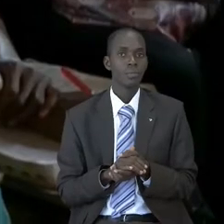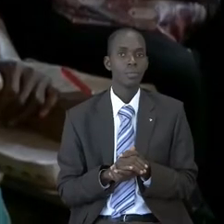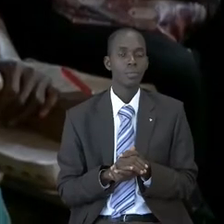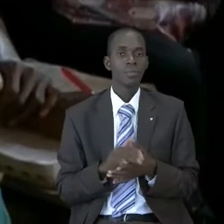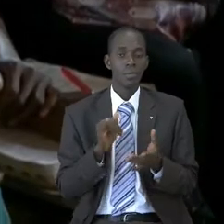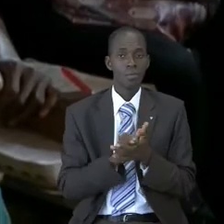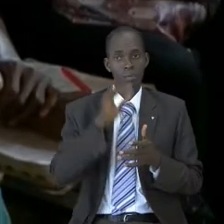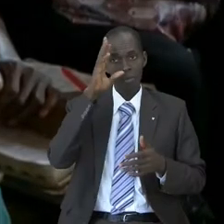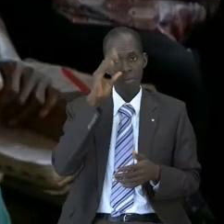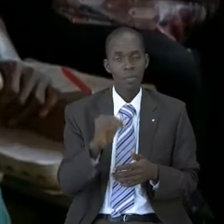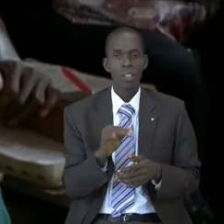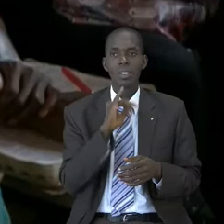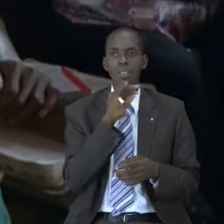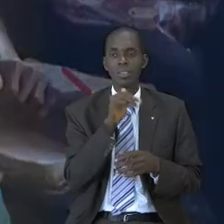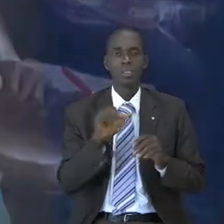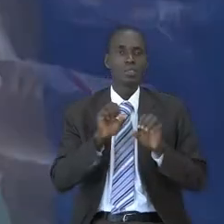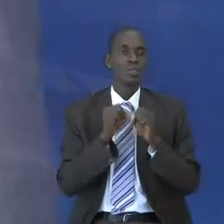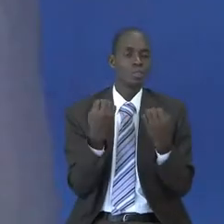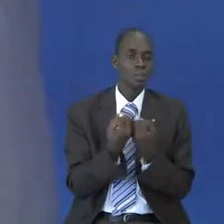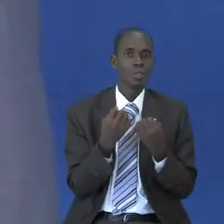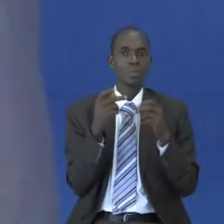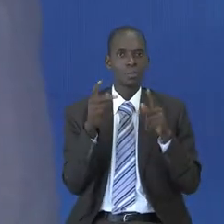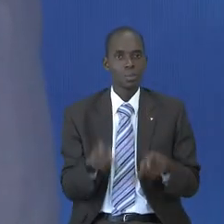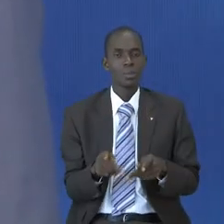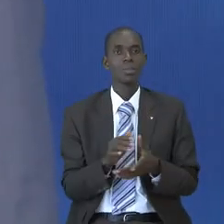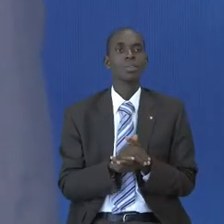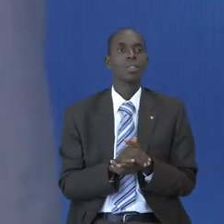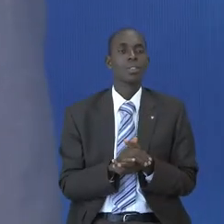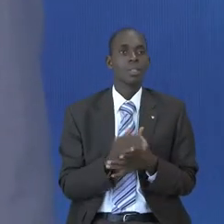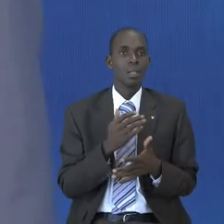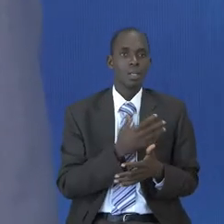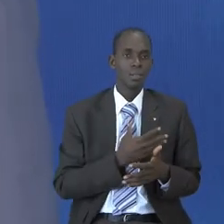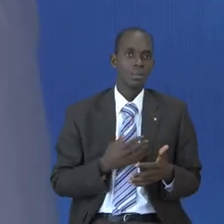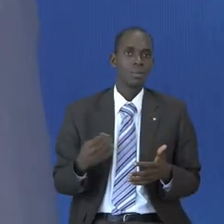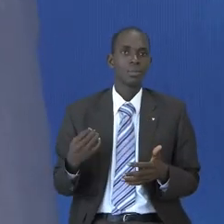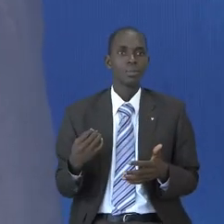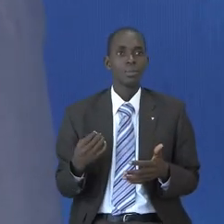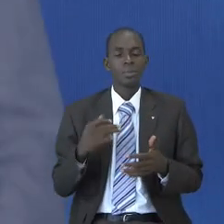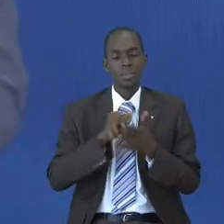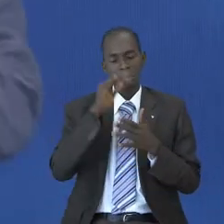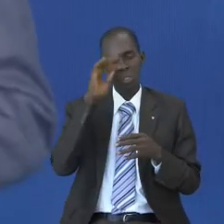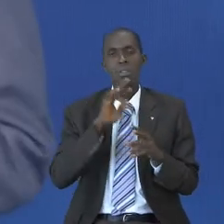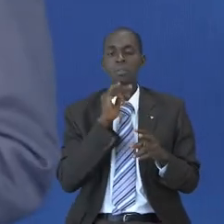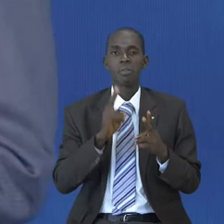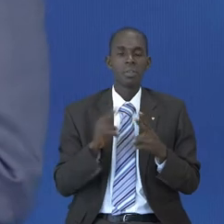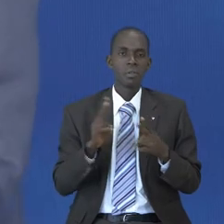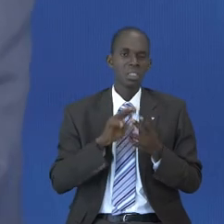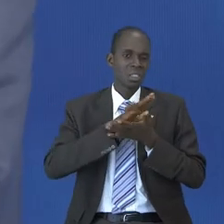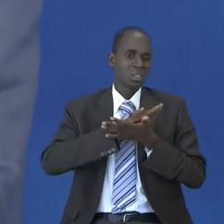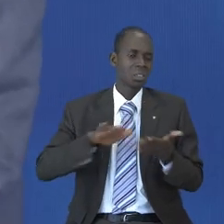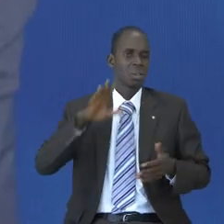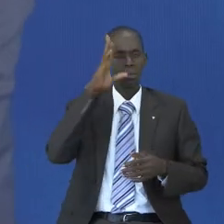that man is a social man, and that man is, he's a very nice man. And then they